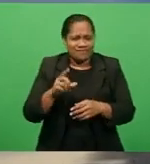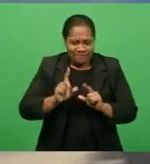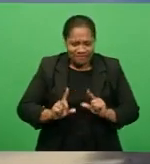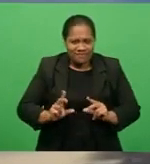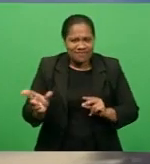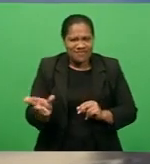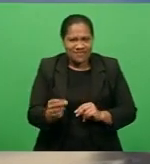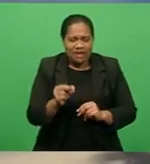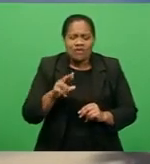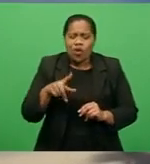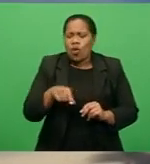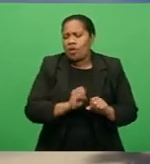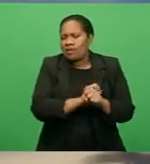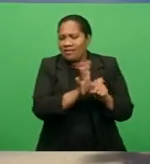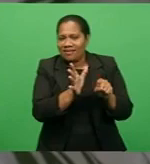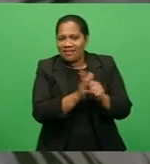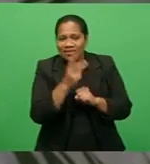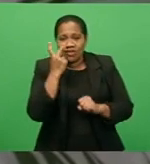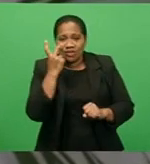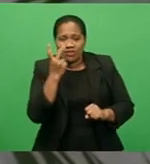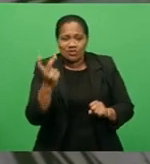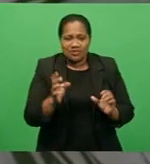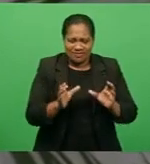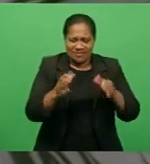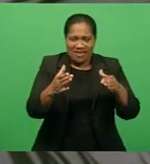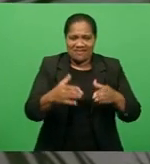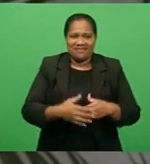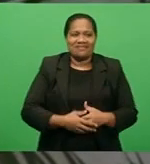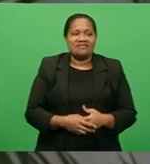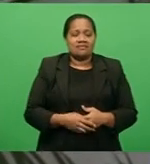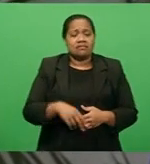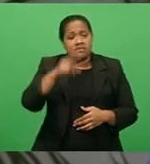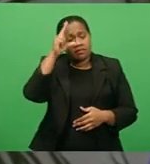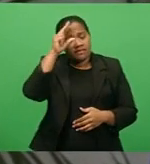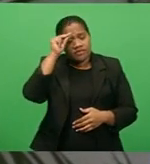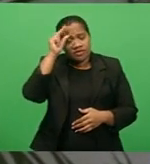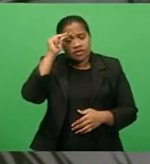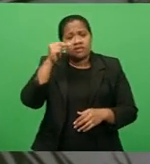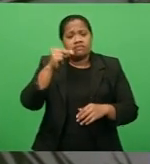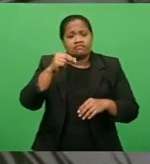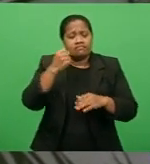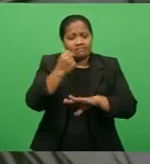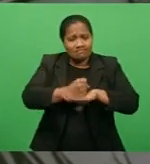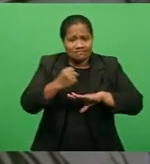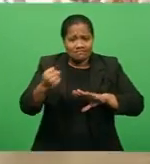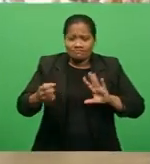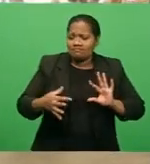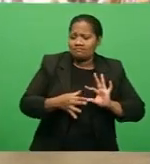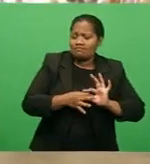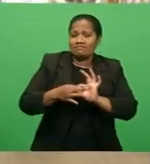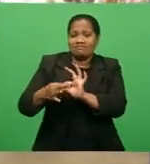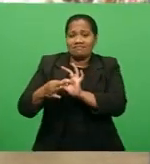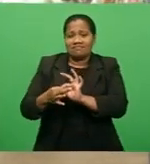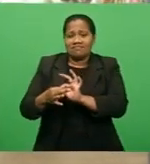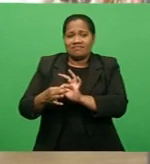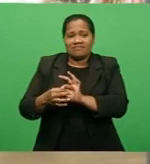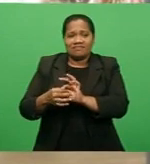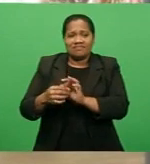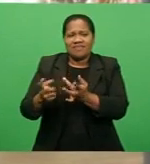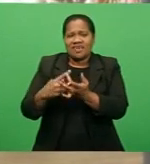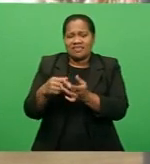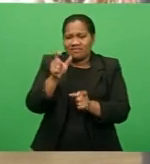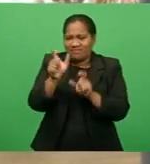COVID-19 pandemic on the tourism sector. Fijian government, in partnership with key industry stakeholders, have been